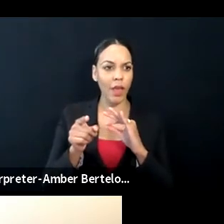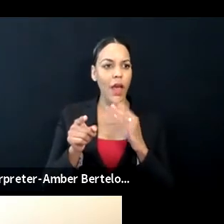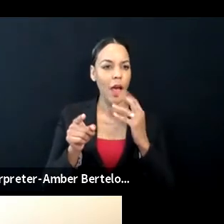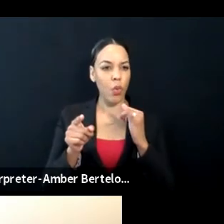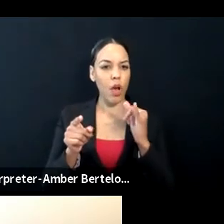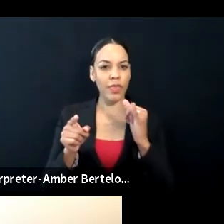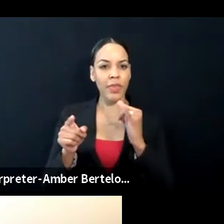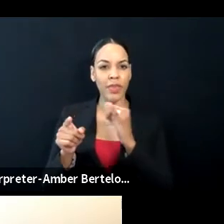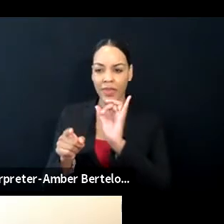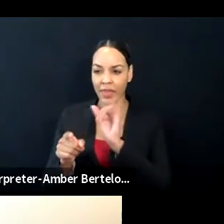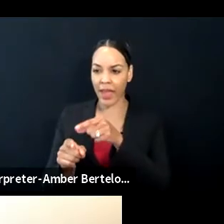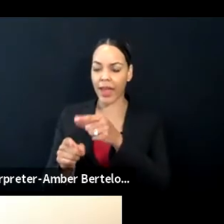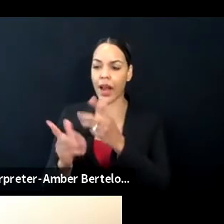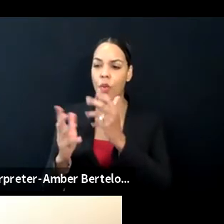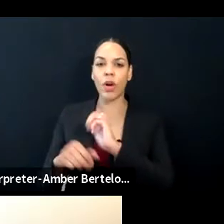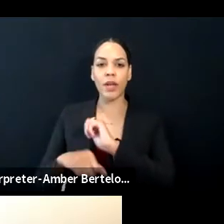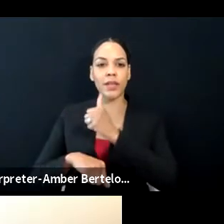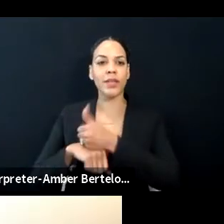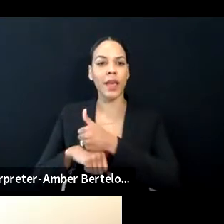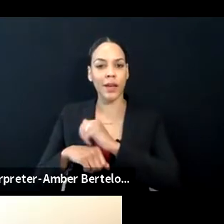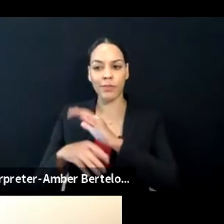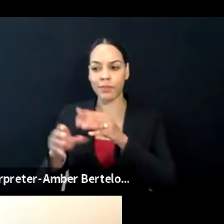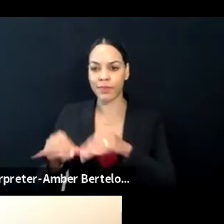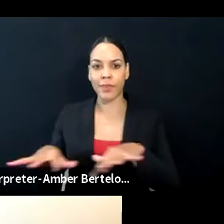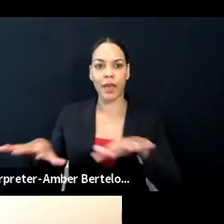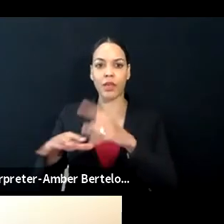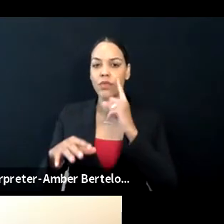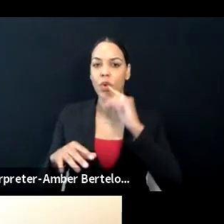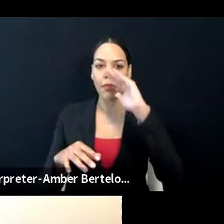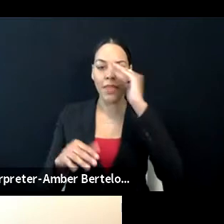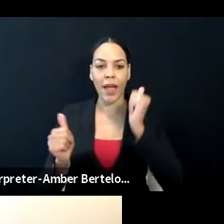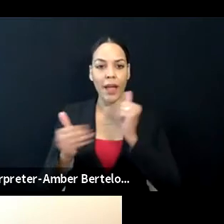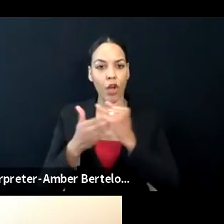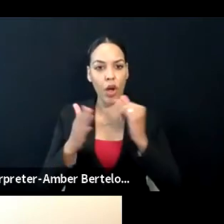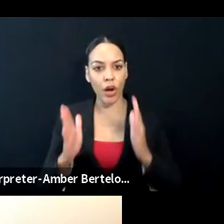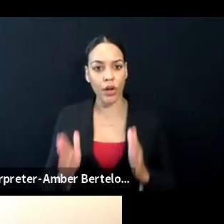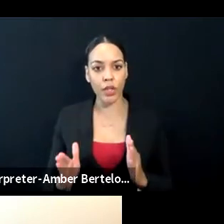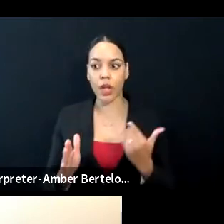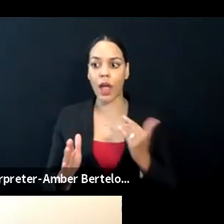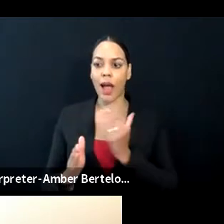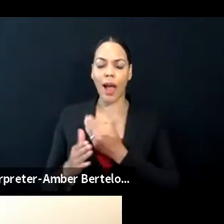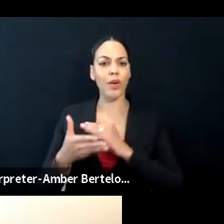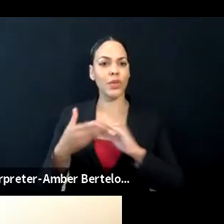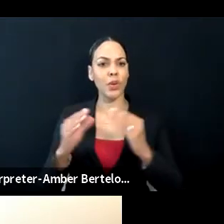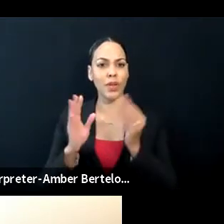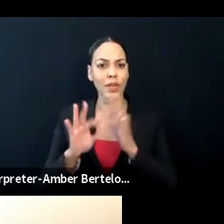spaces for Black artists, because we need our stories told, whether it's through